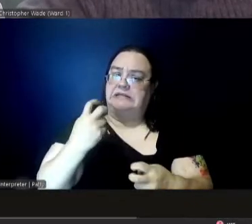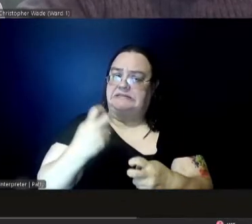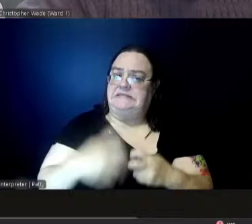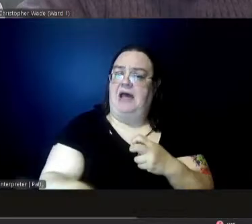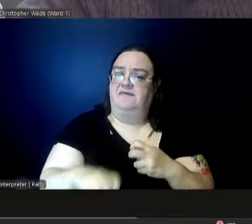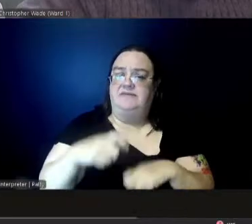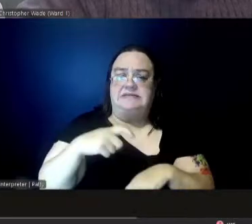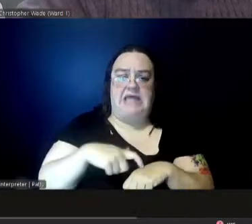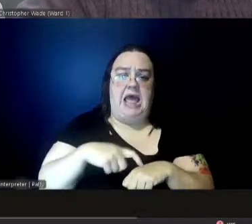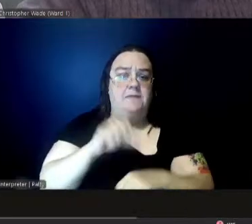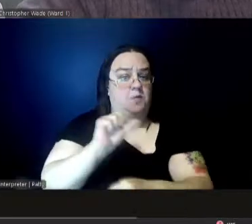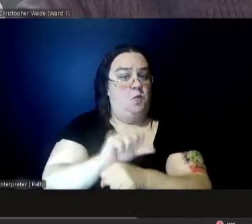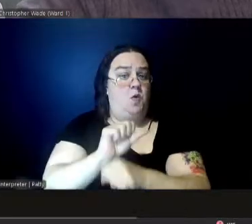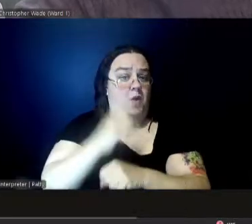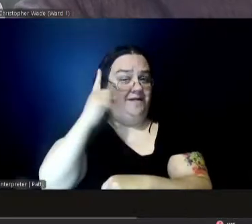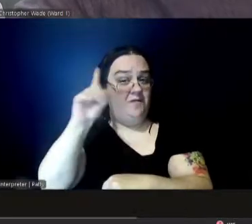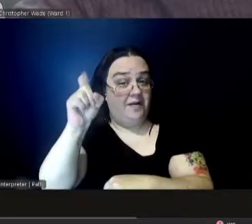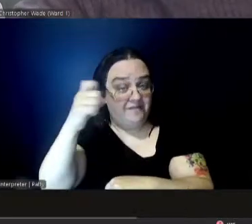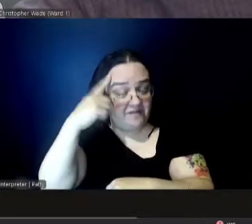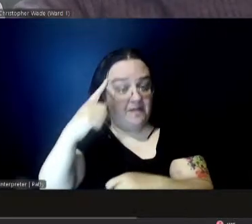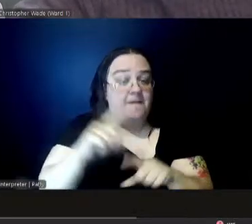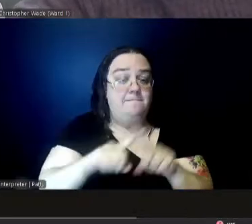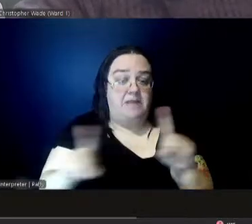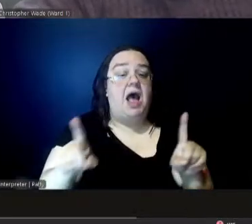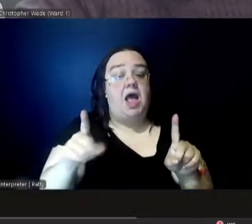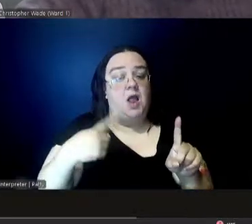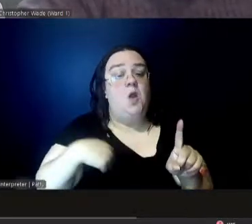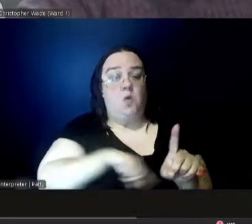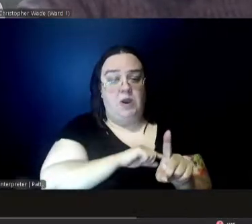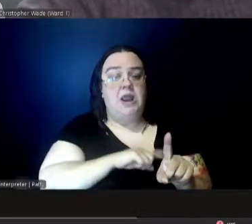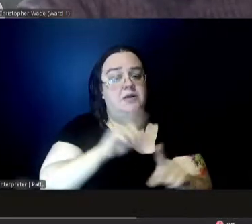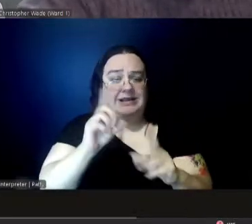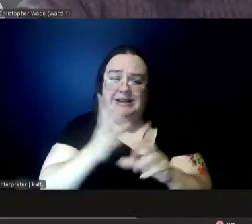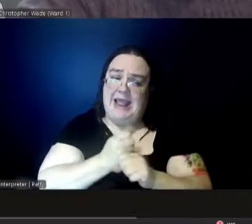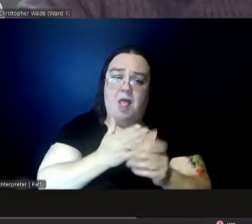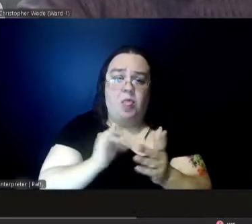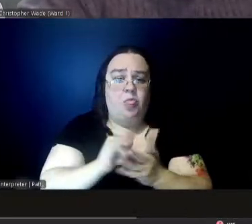but we will get through this together, Cheverly strong. Thank you very much.